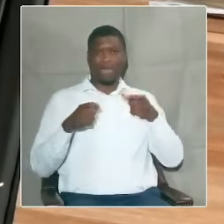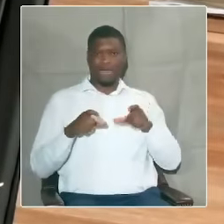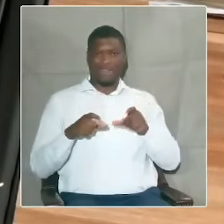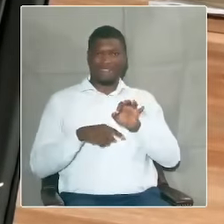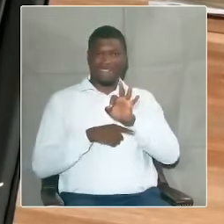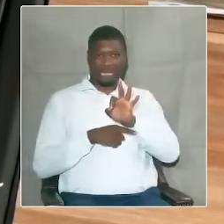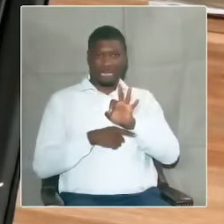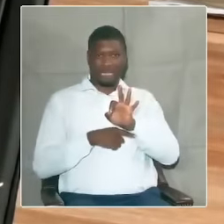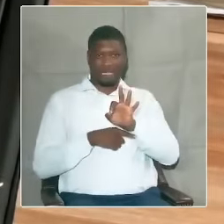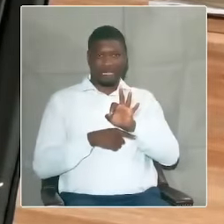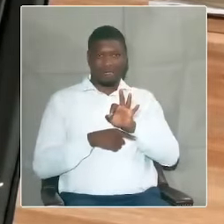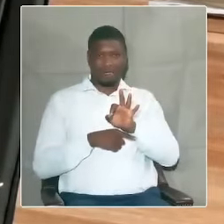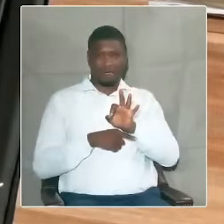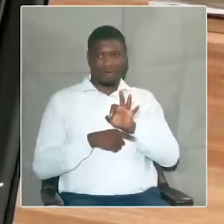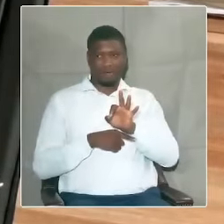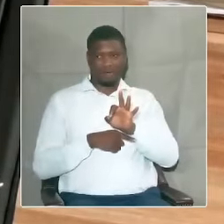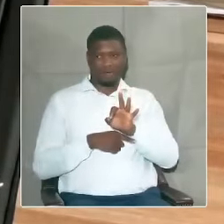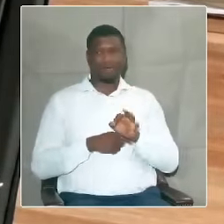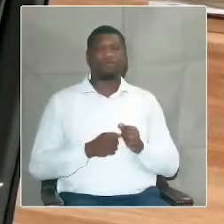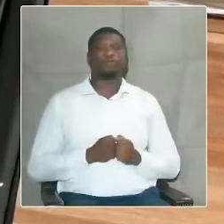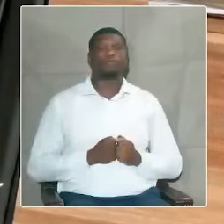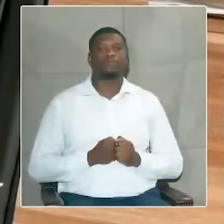paragraph 3.